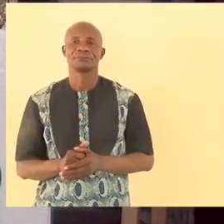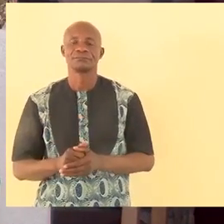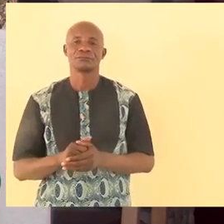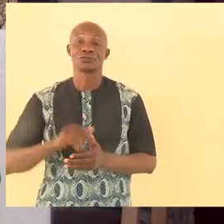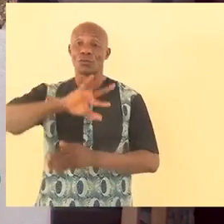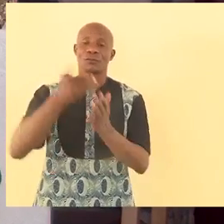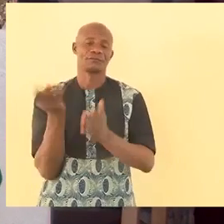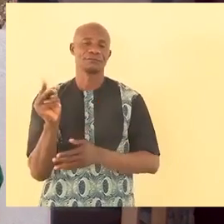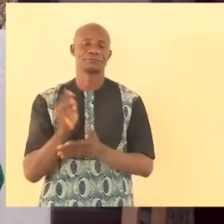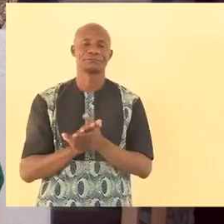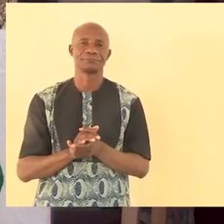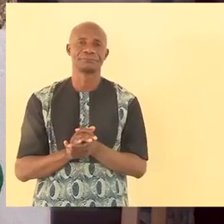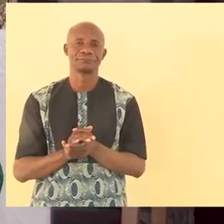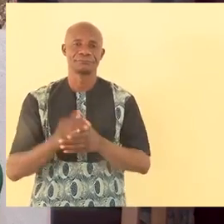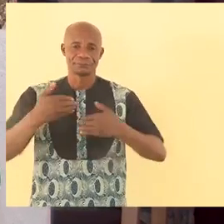them.